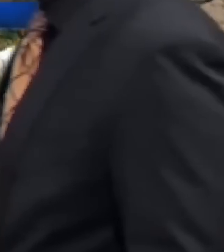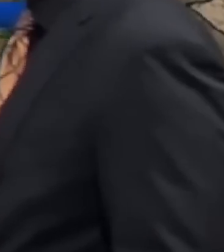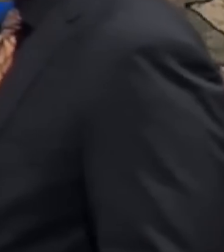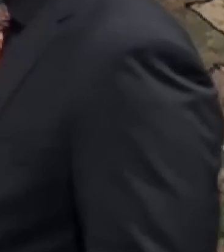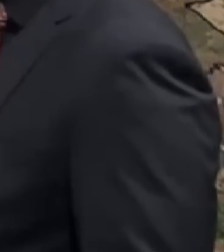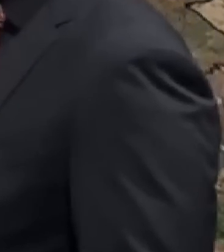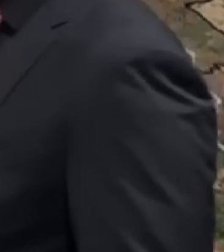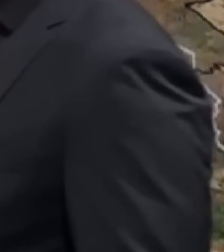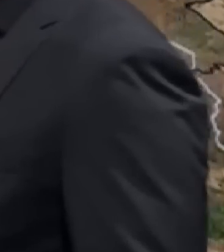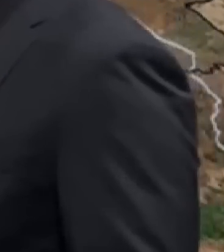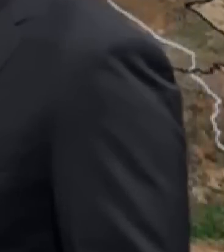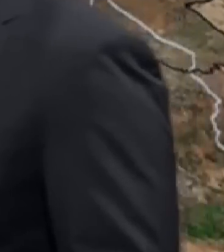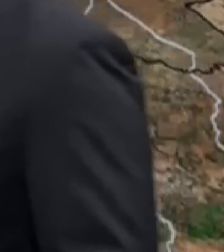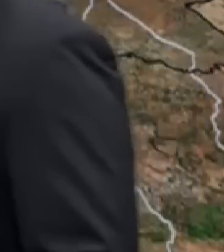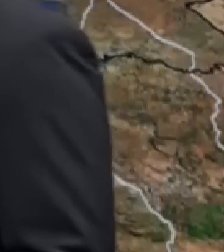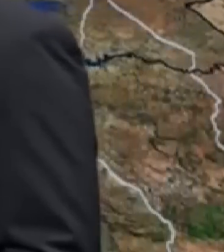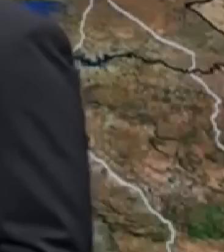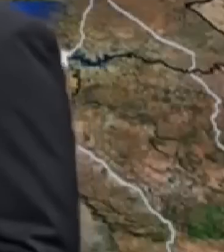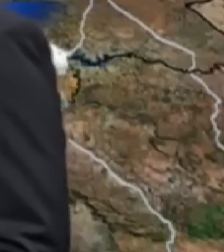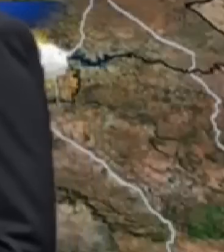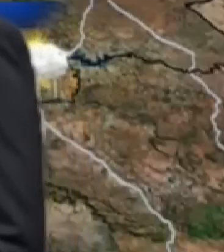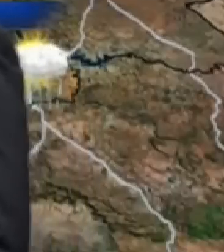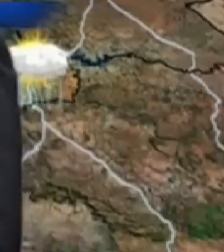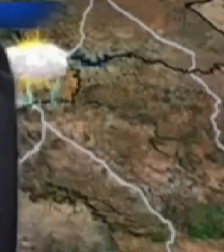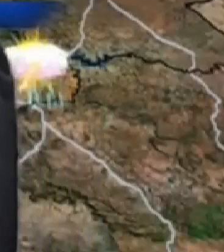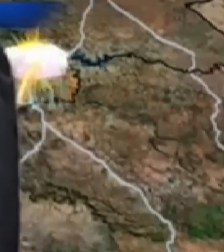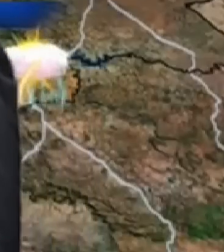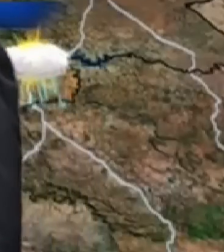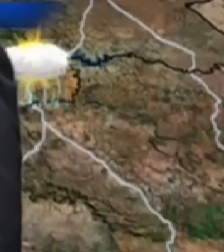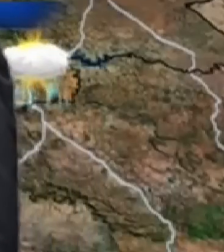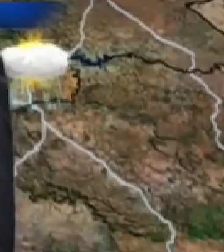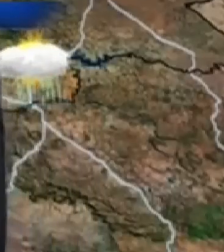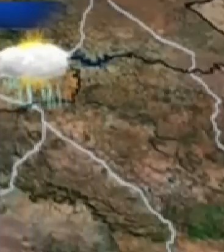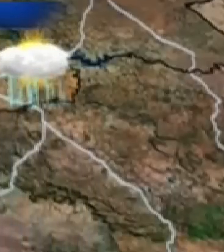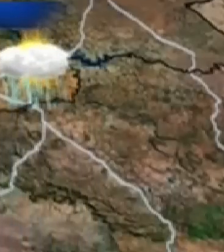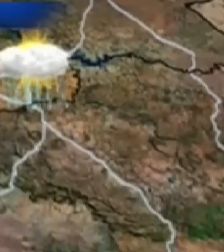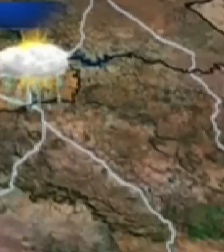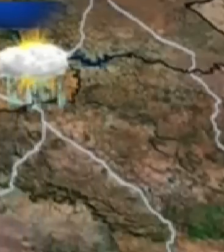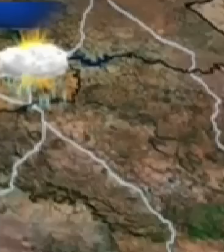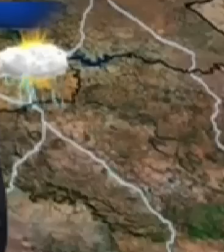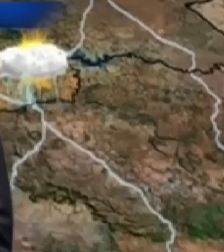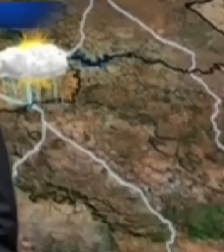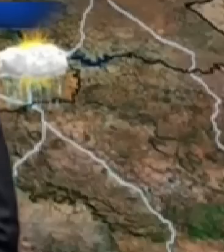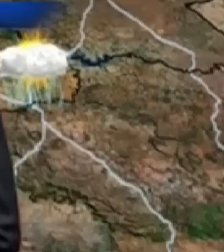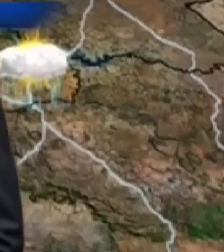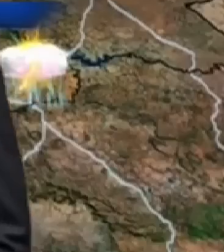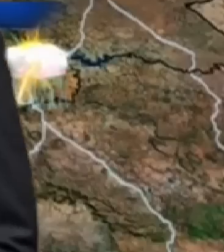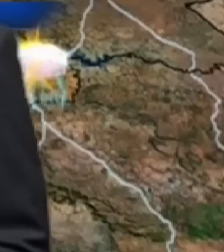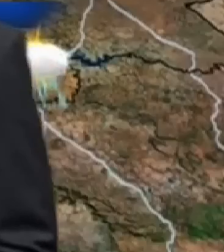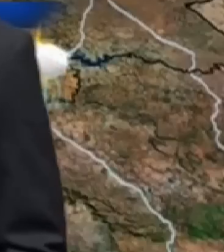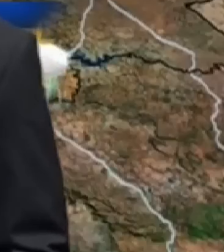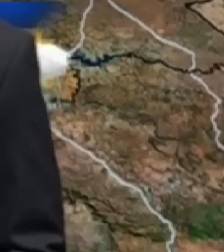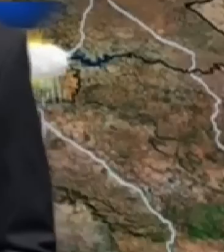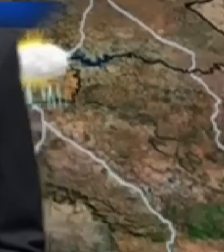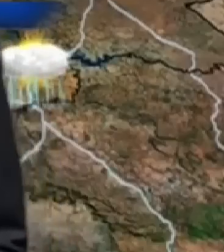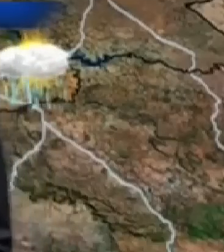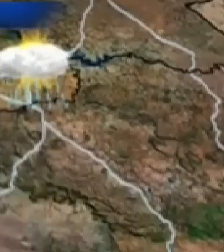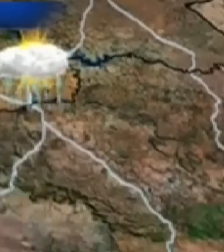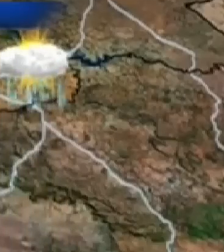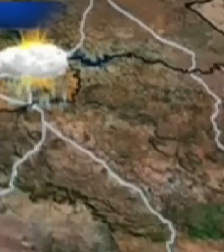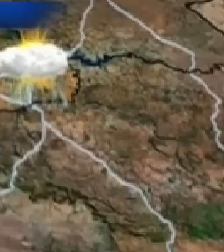tsanko le bidibeng se tsa re shebile ka apendoni re tha mashome a mabedi mararo a metso e meng ka ofela shebile hona ka Calvenia le hona ka sa talent teng o tla hle o tshitse hona ha